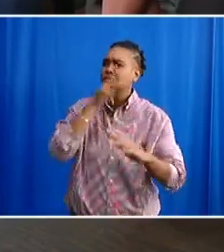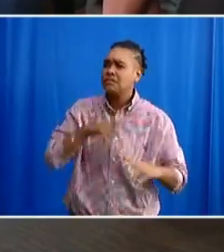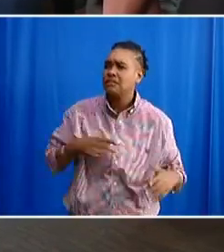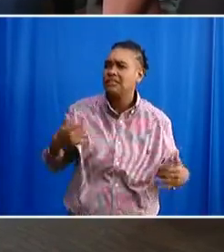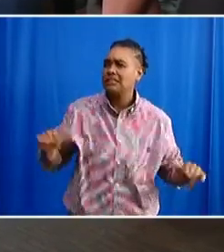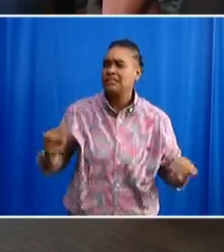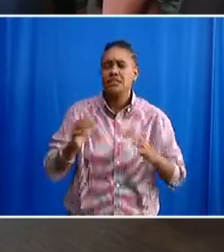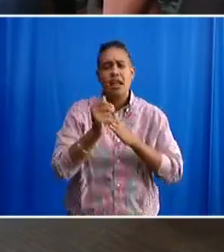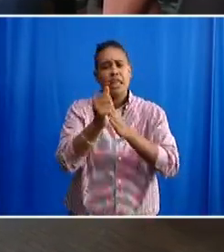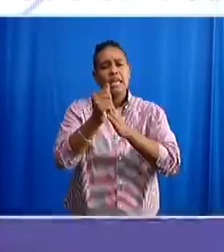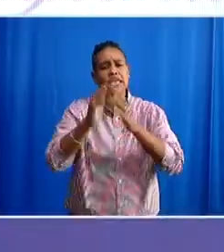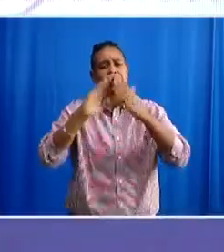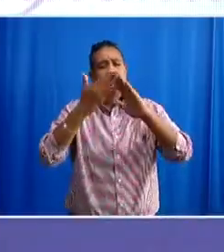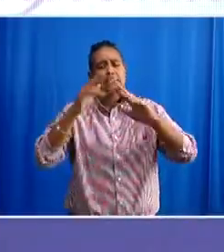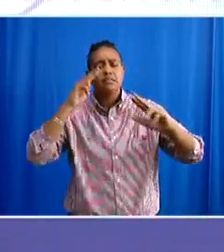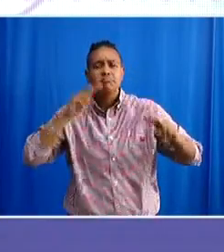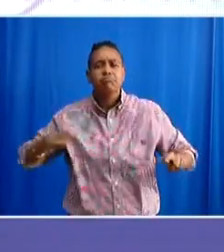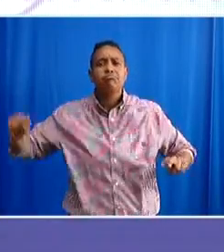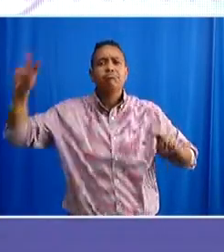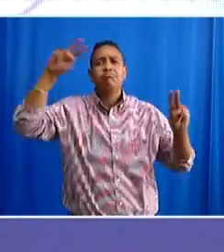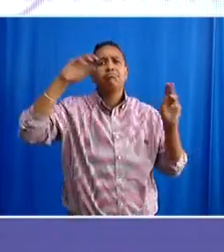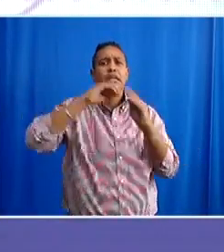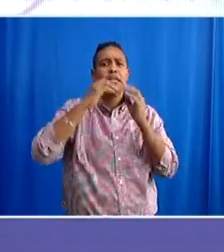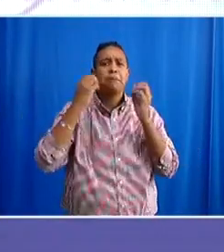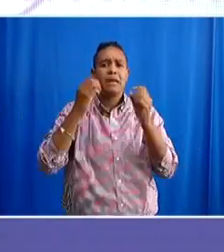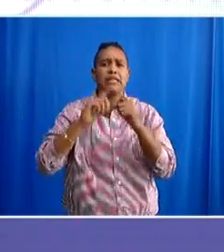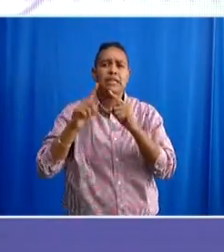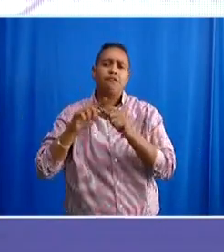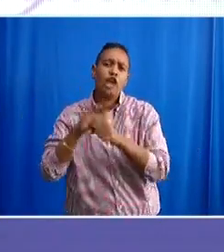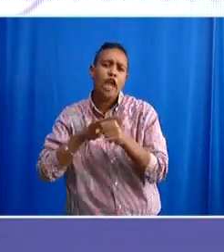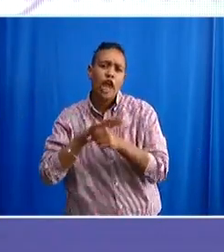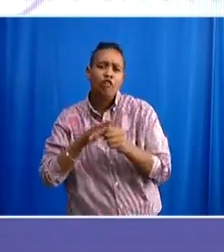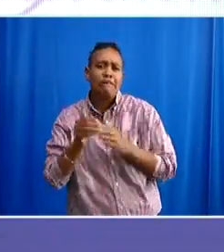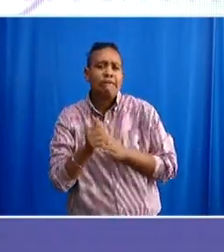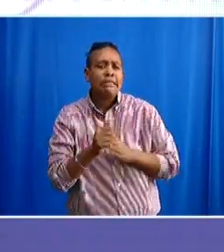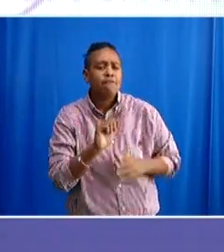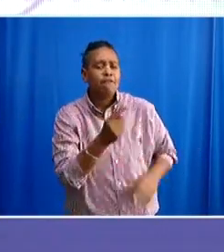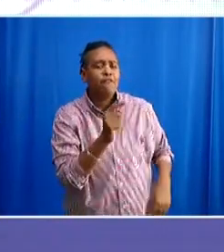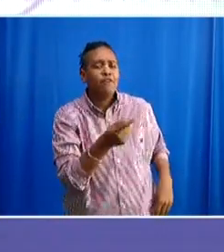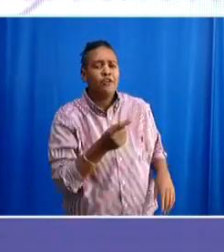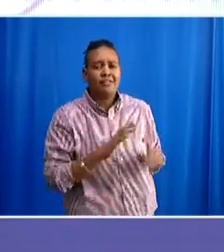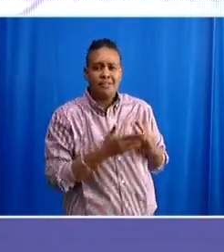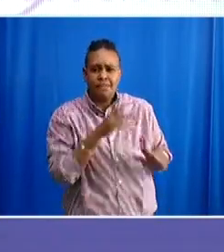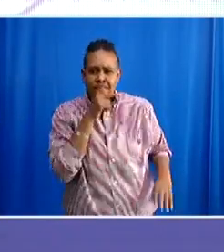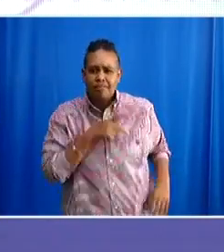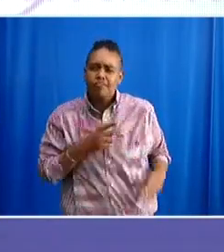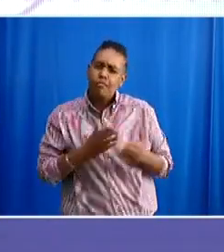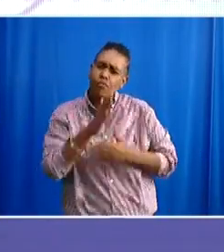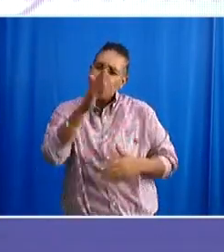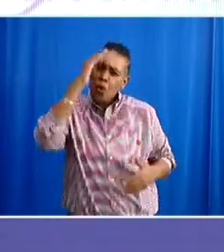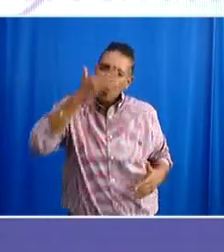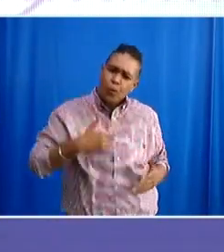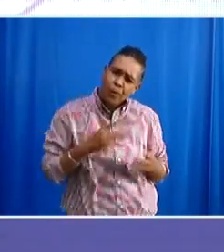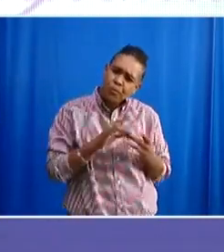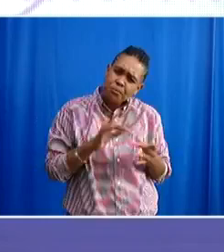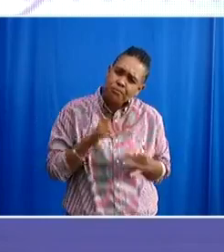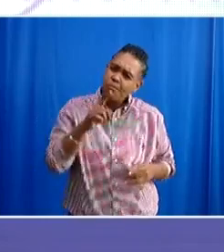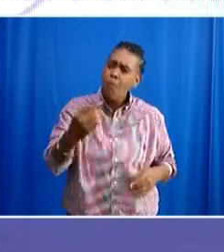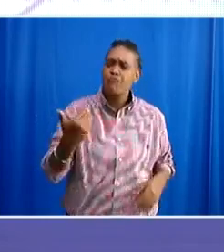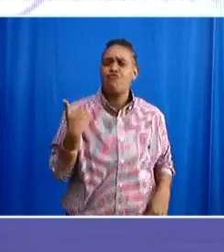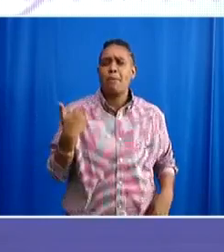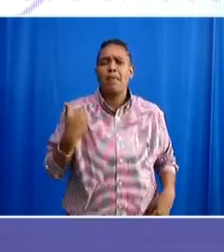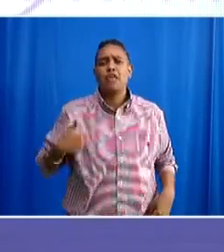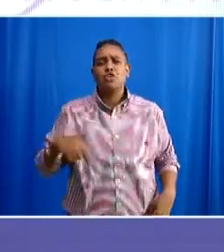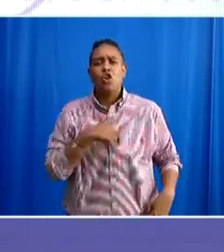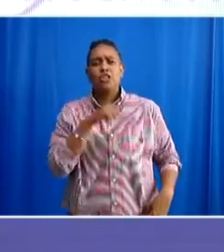to be a leading city in a number of areas. Sir, through your welcome remarks, you reminded